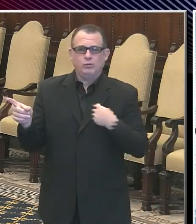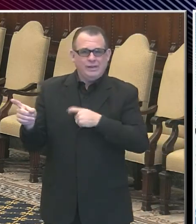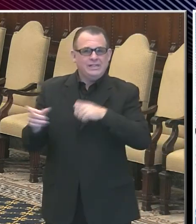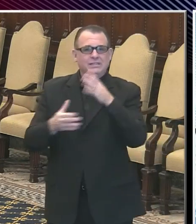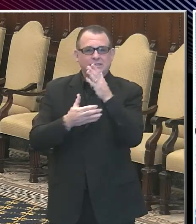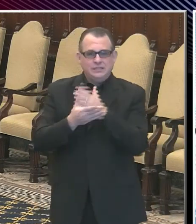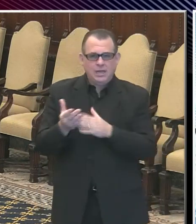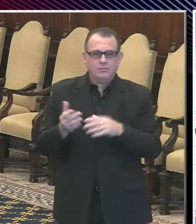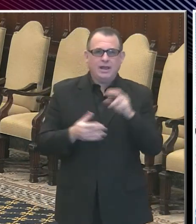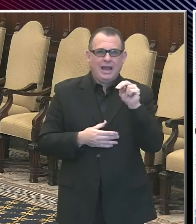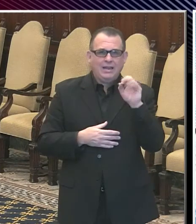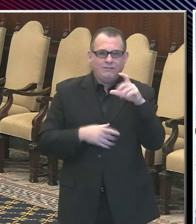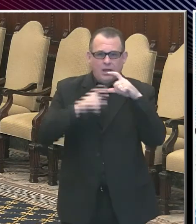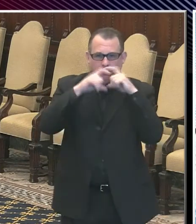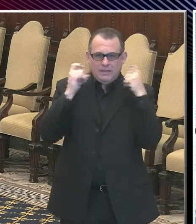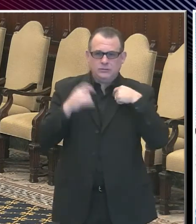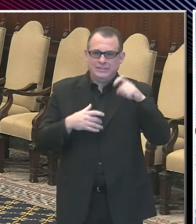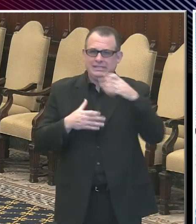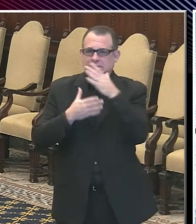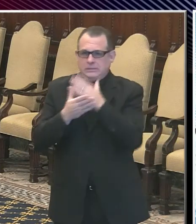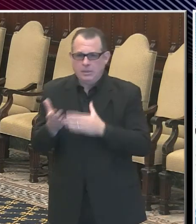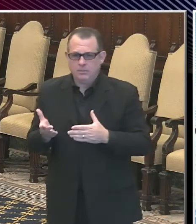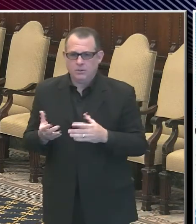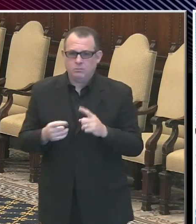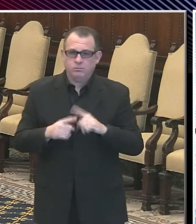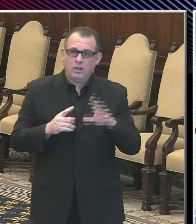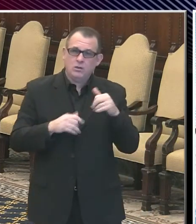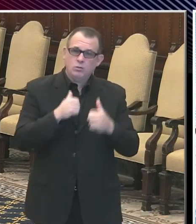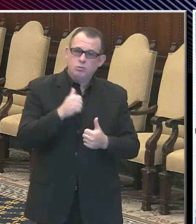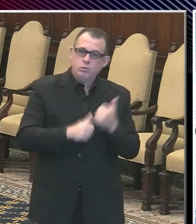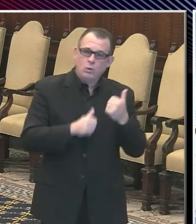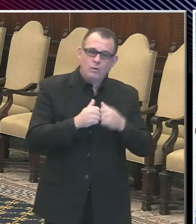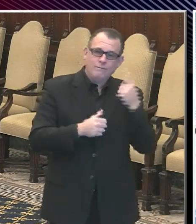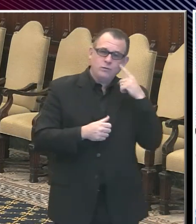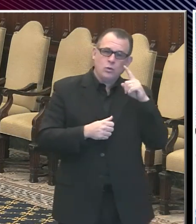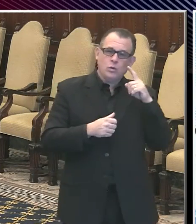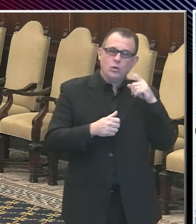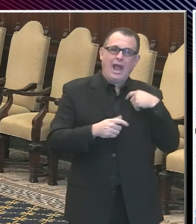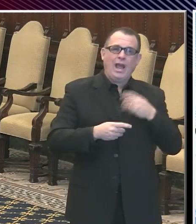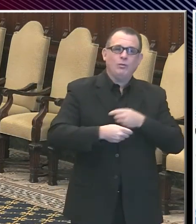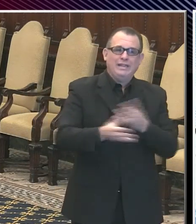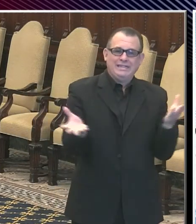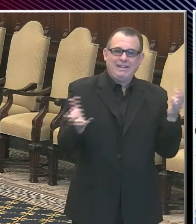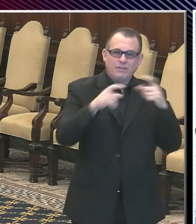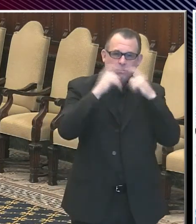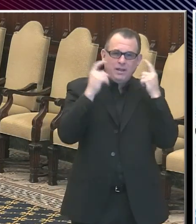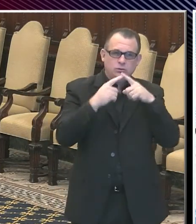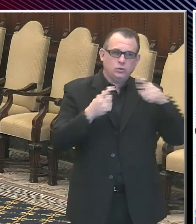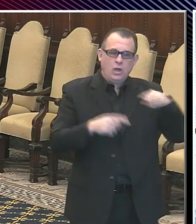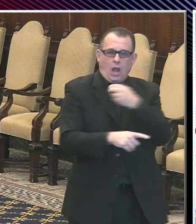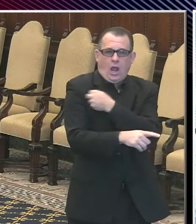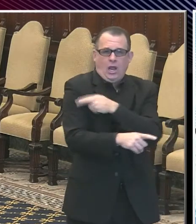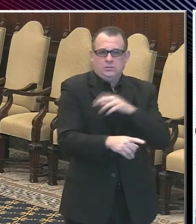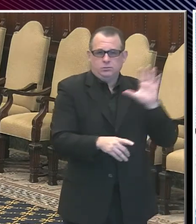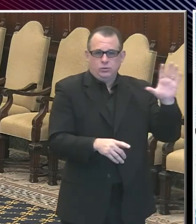masks, but the majority of that is really for how do we supply our hospitals and ease their